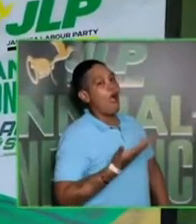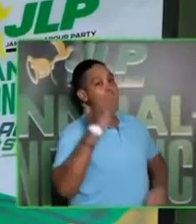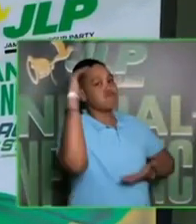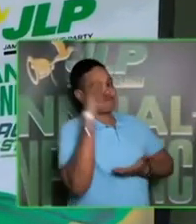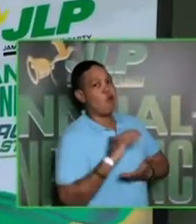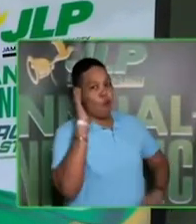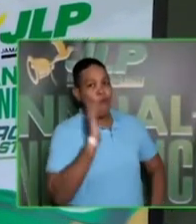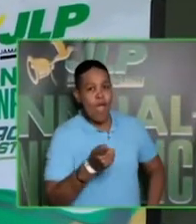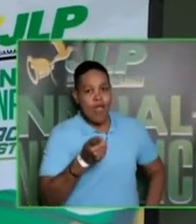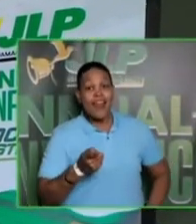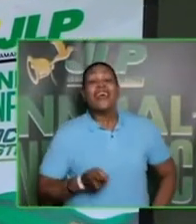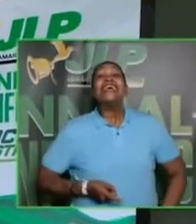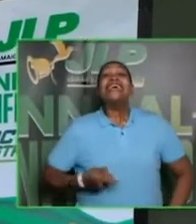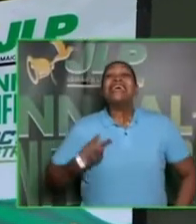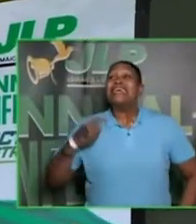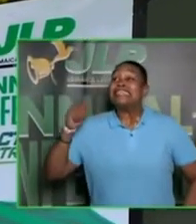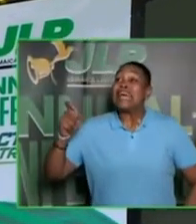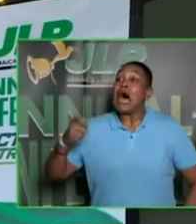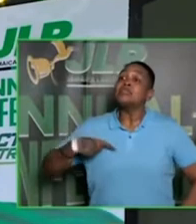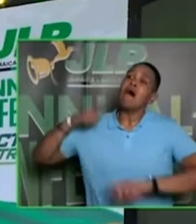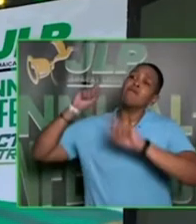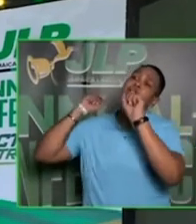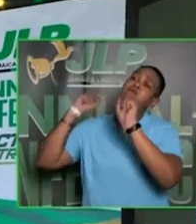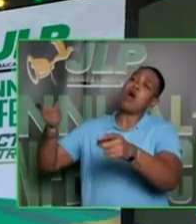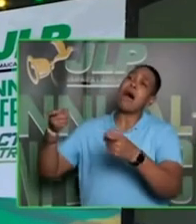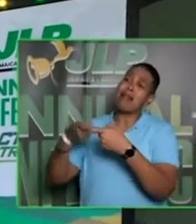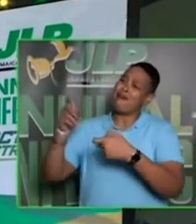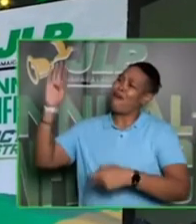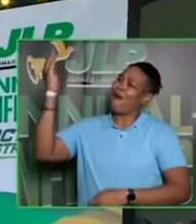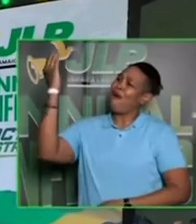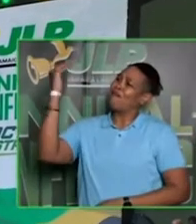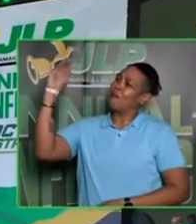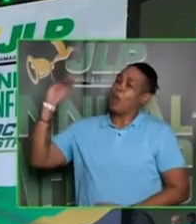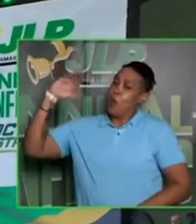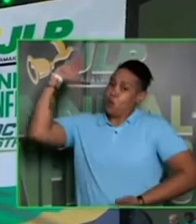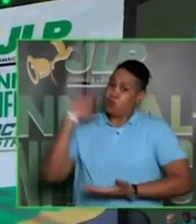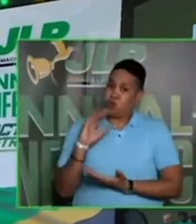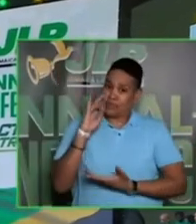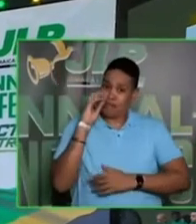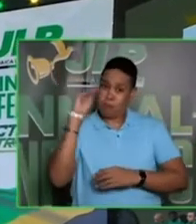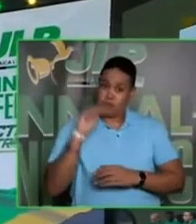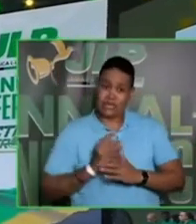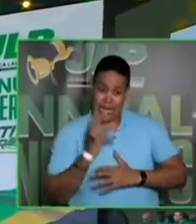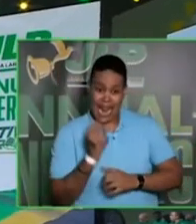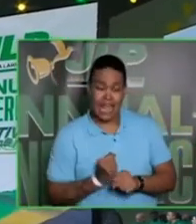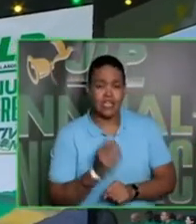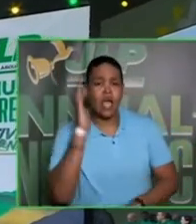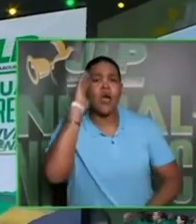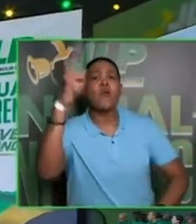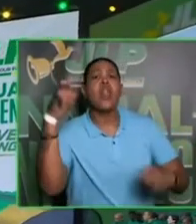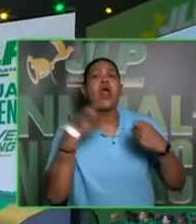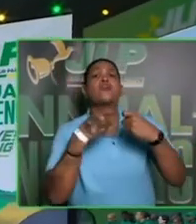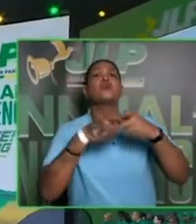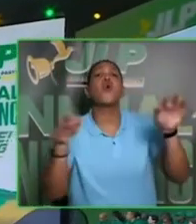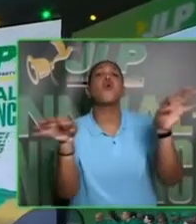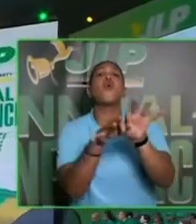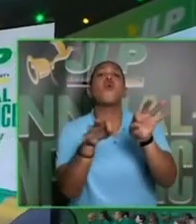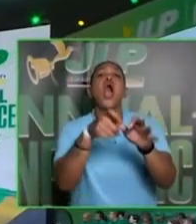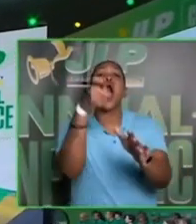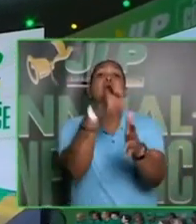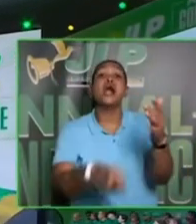will improve the efficiency of the electricity sector. We will reduce the cost of living to